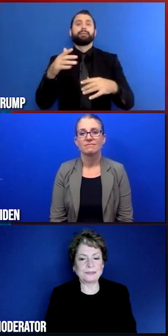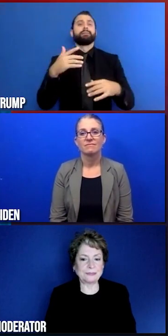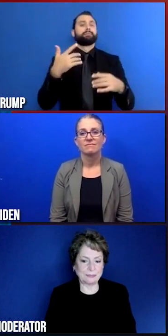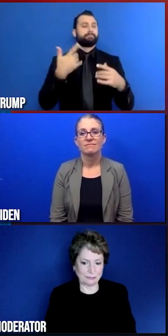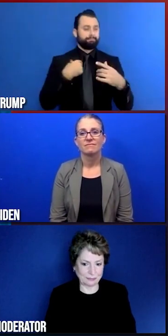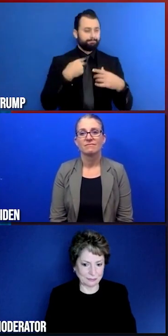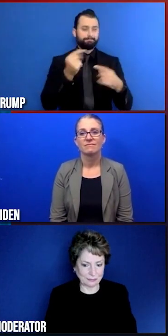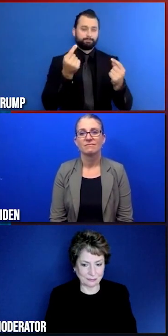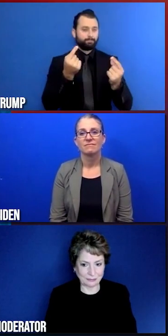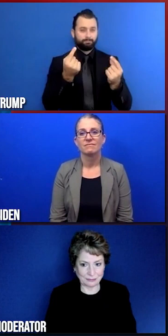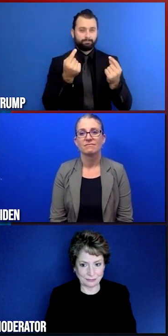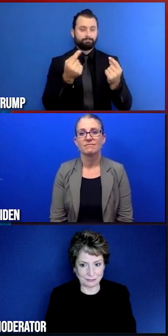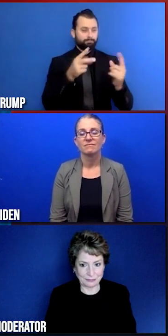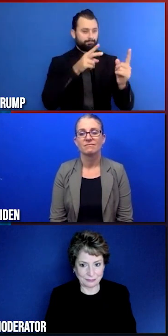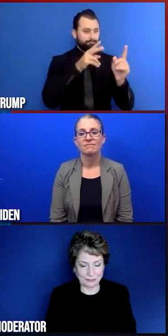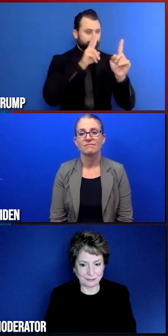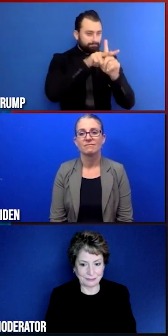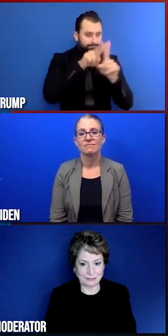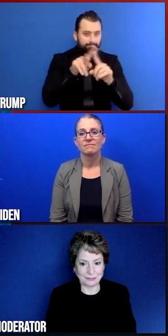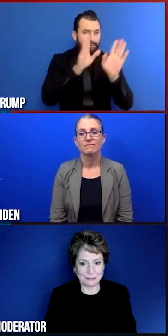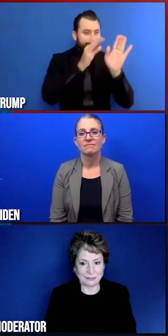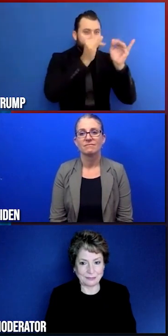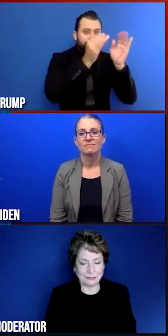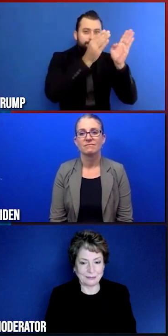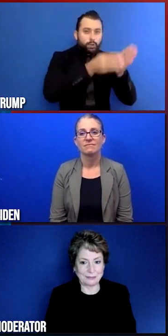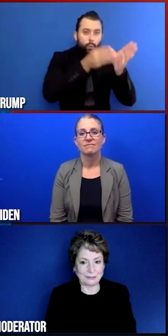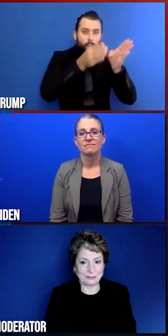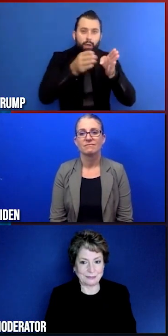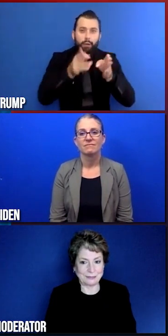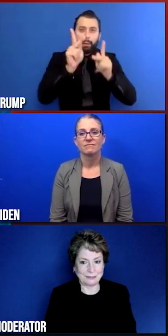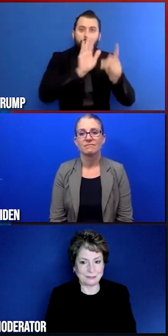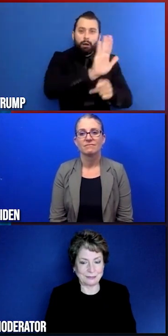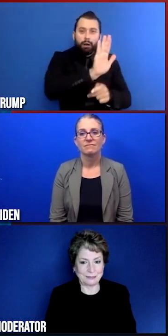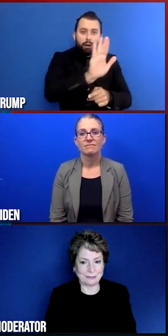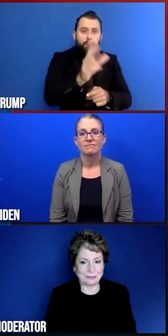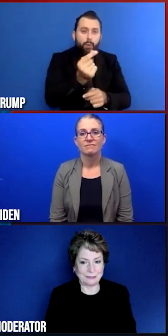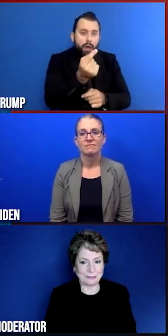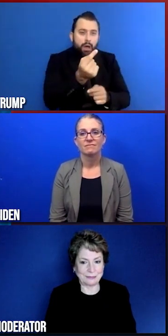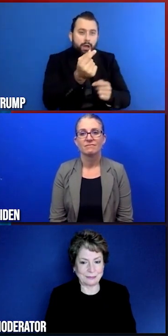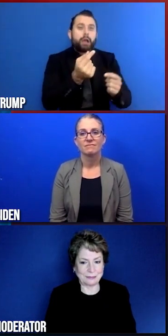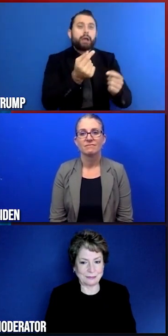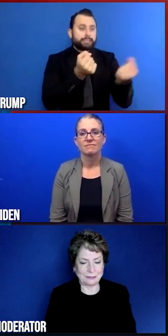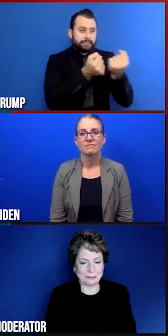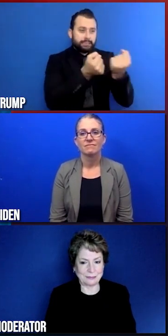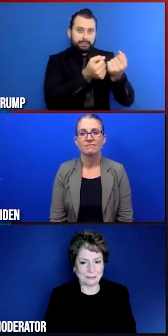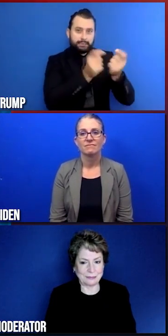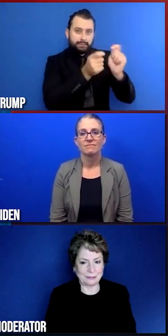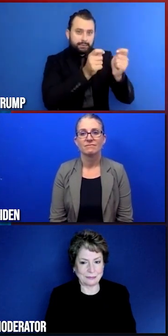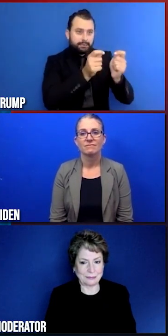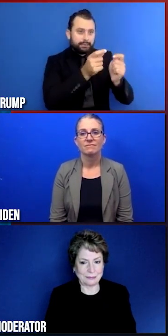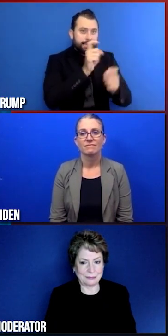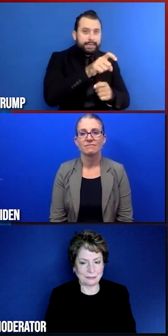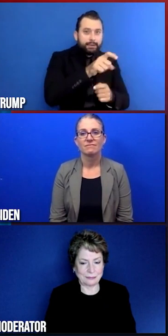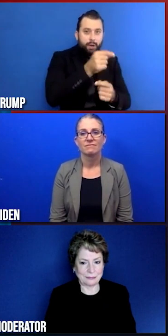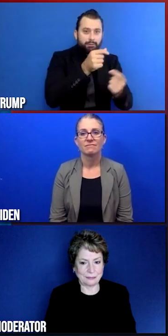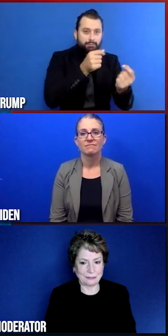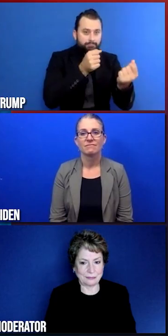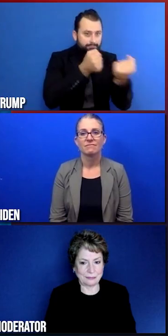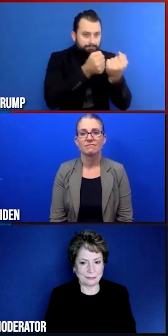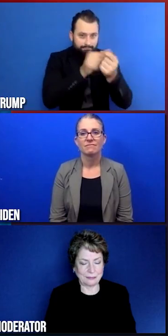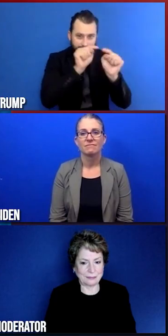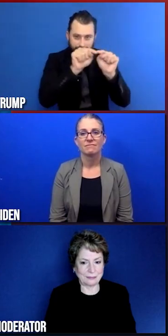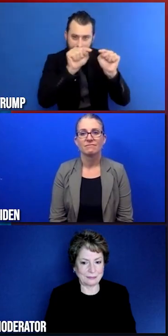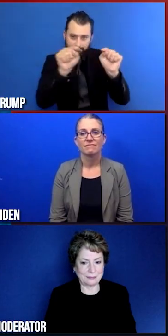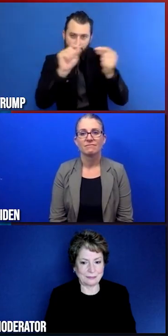don't know that it's going to work. If we don't win, we will have to run it, and we'll have Obamacare, but it'll be better run. But it no longer is